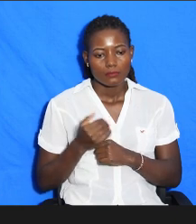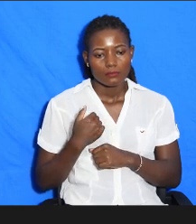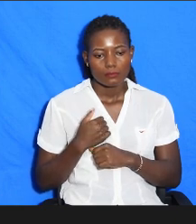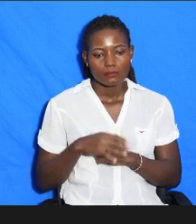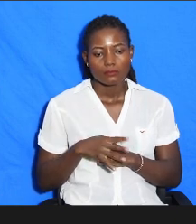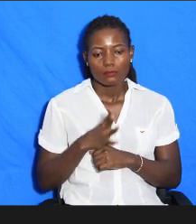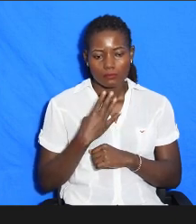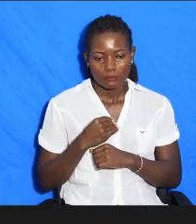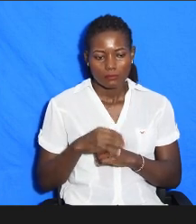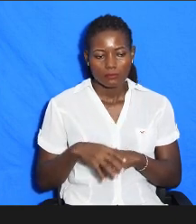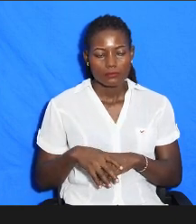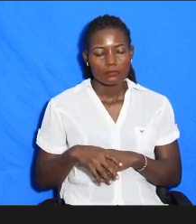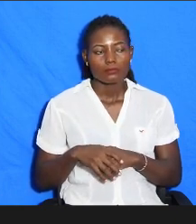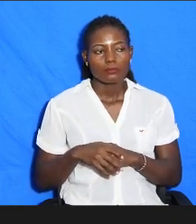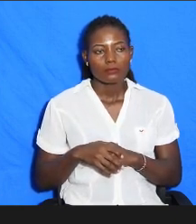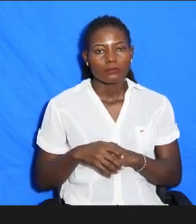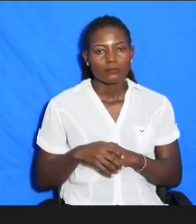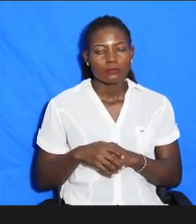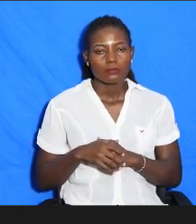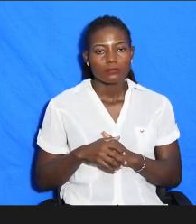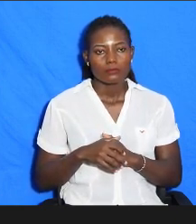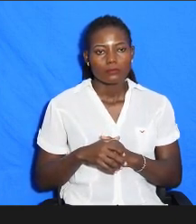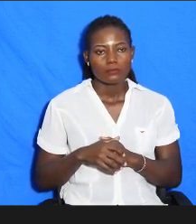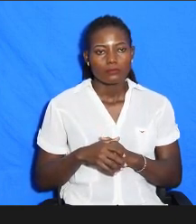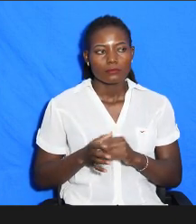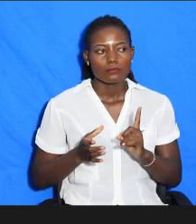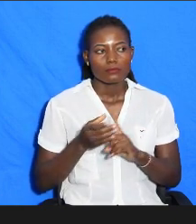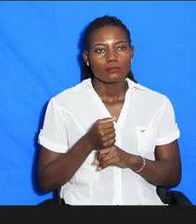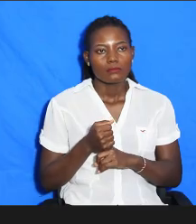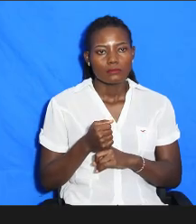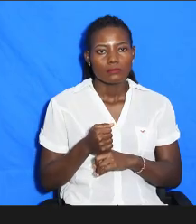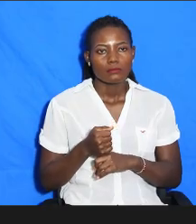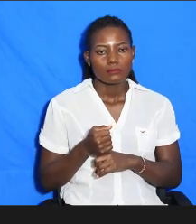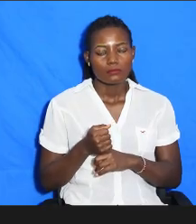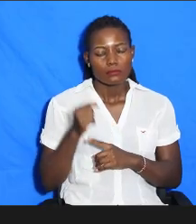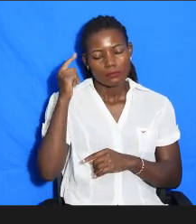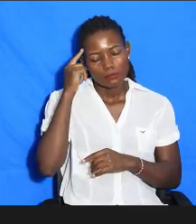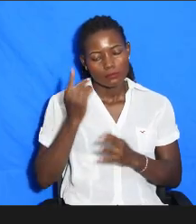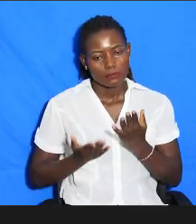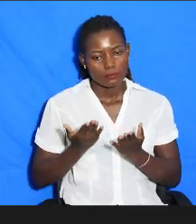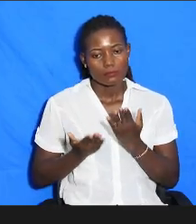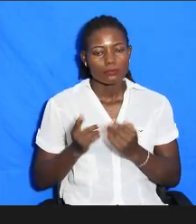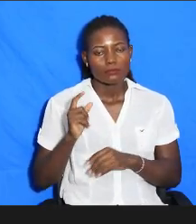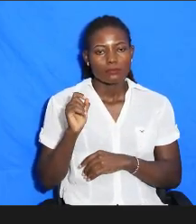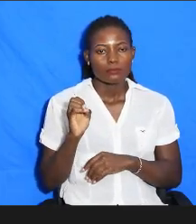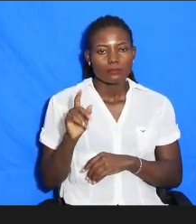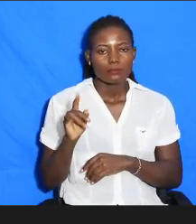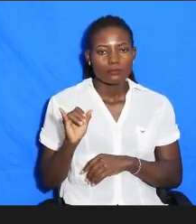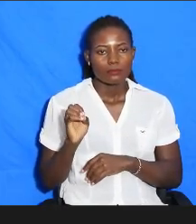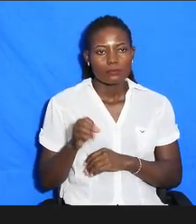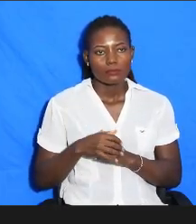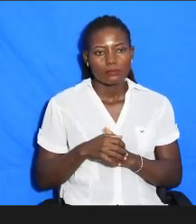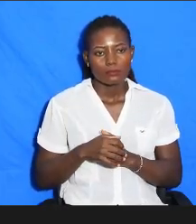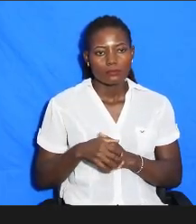look for. I've been looking forward to this year, especially. I don't know. I think it's Tokyo or something.